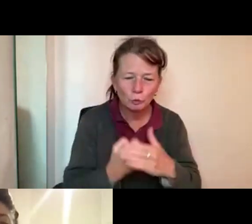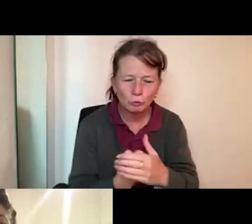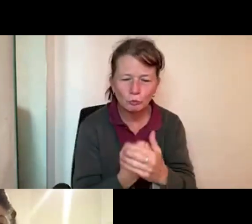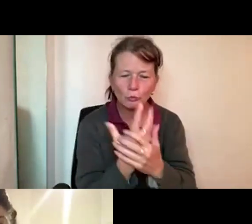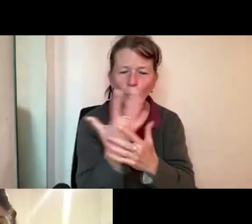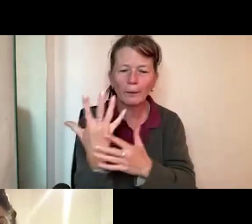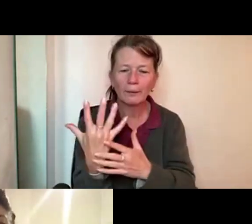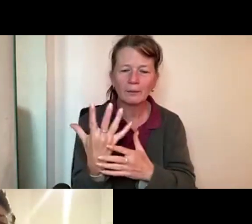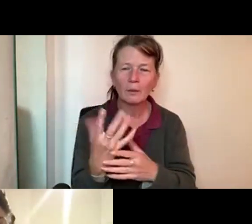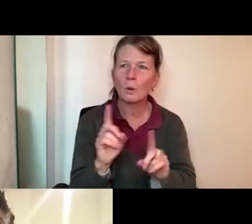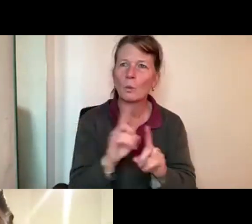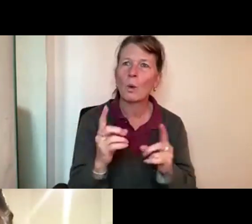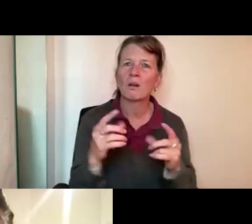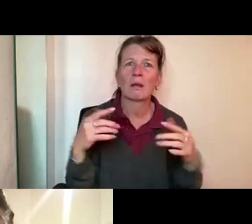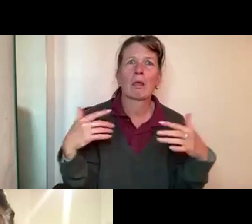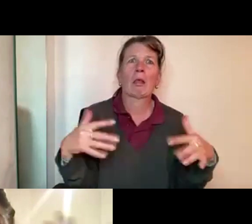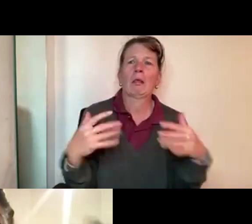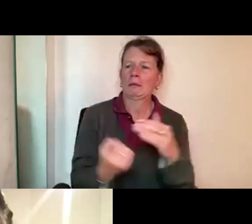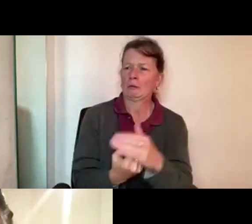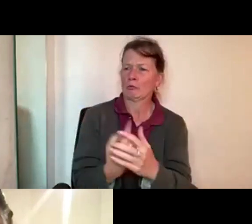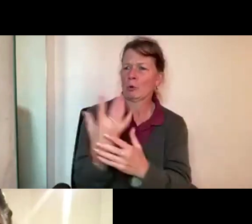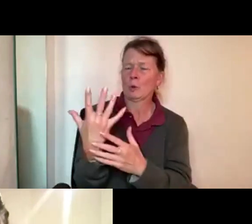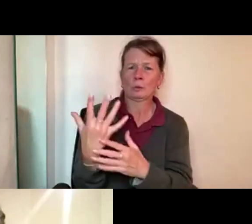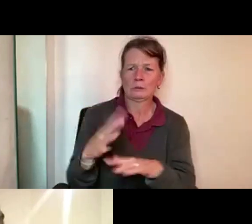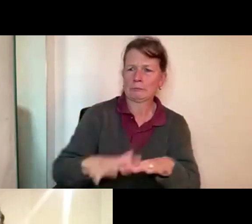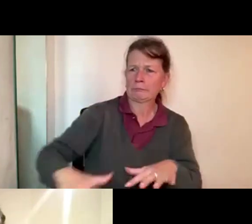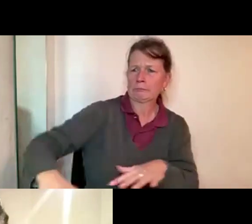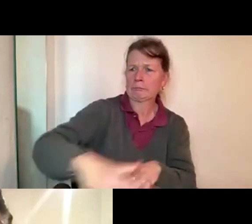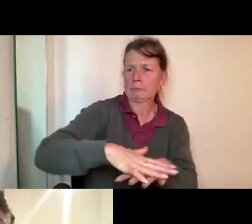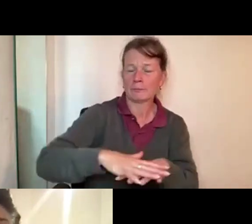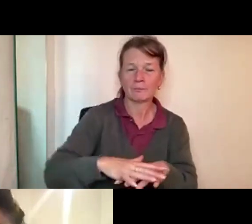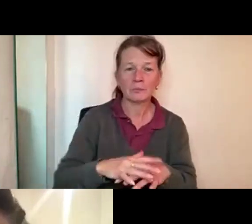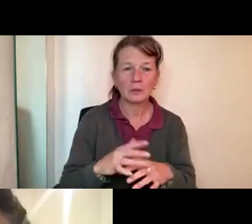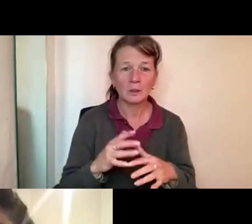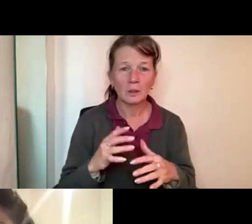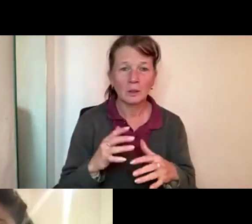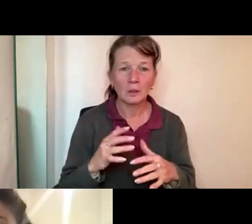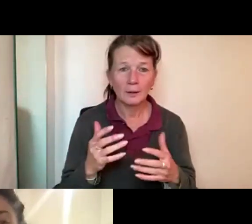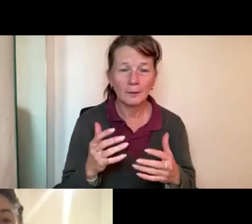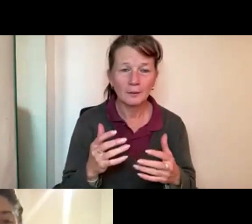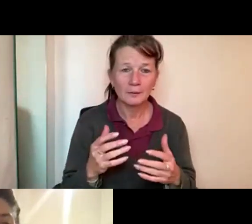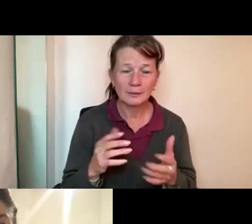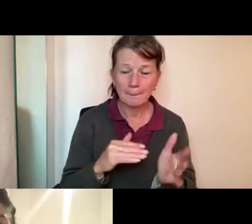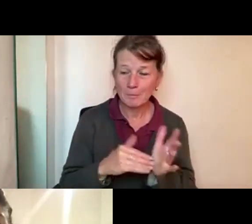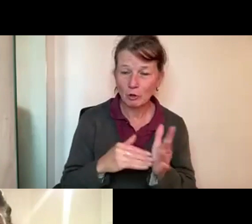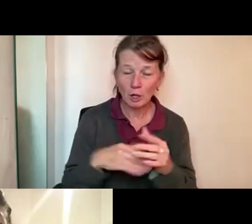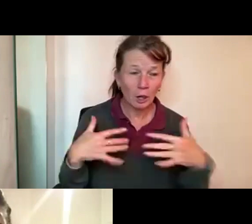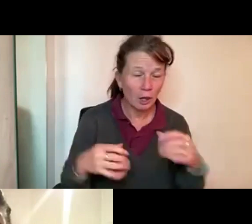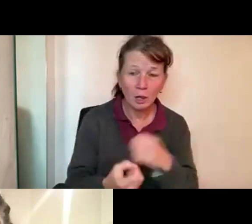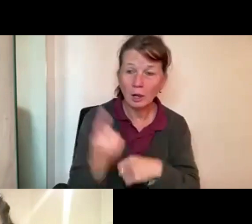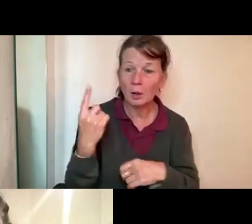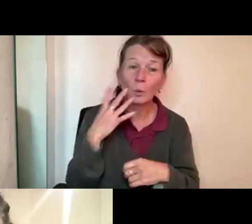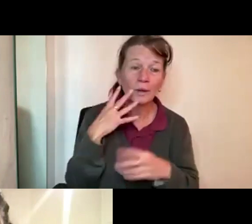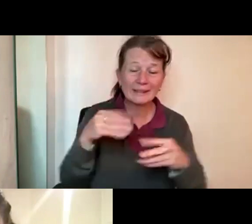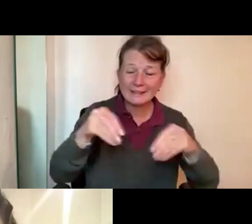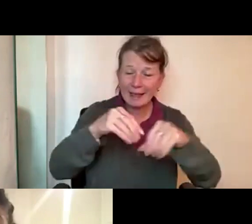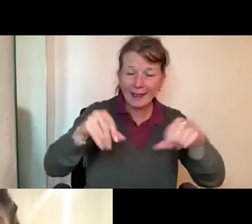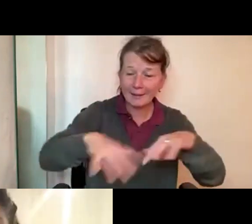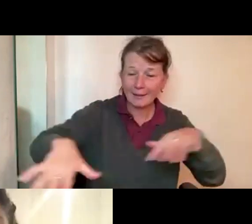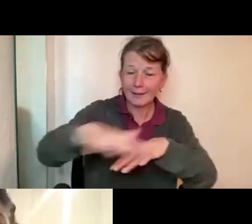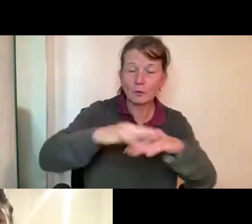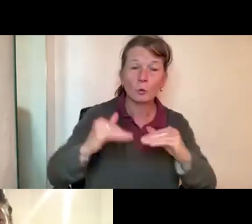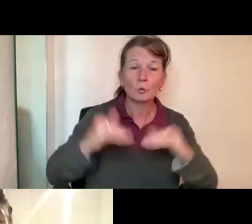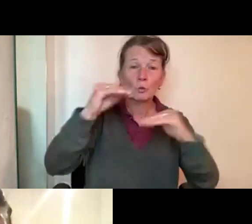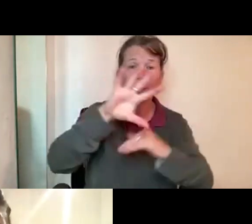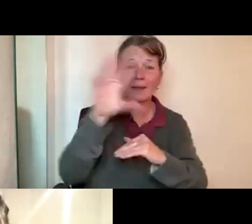is miraculously grown in Israel. And of course, what miraculously grow on sand in North Africa